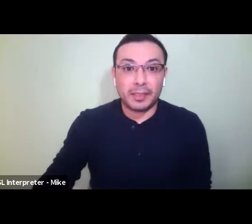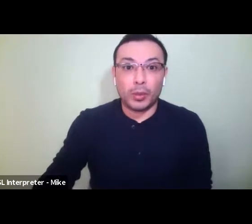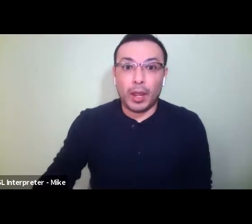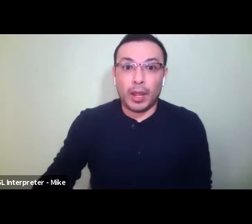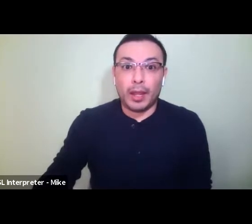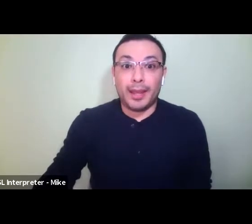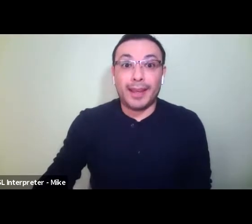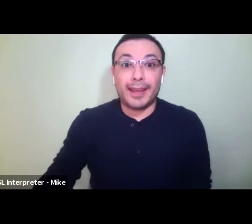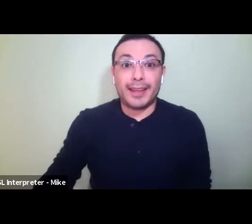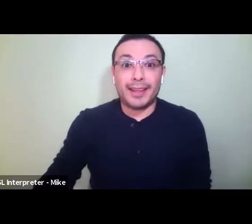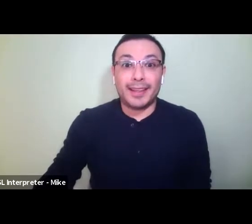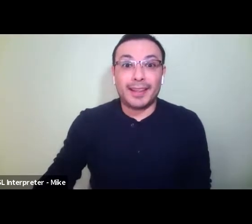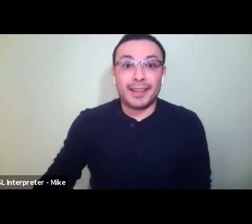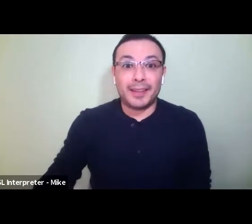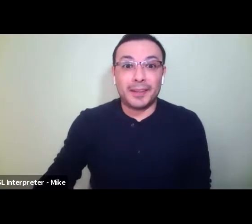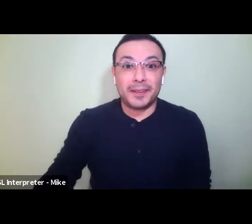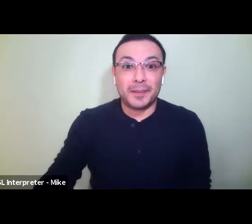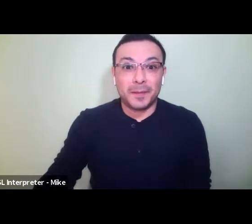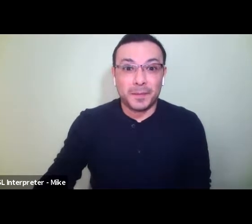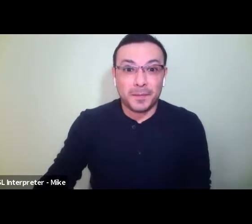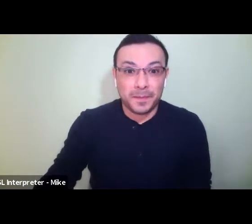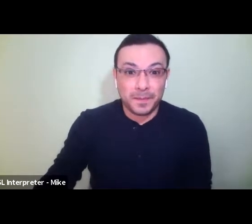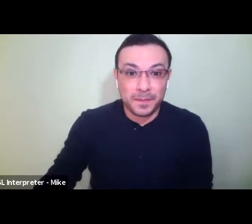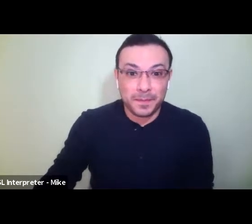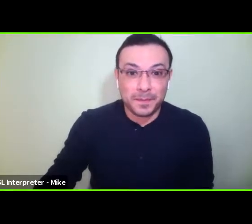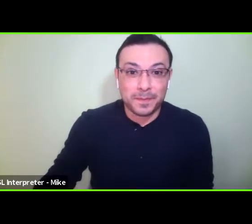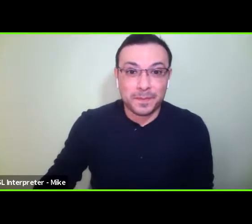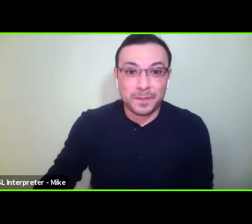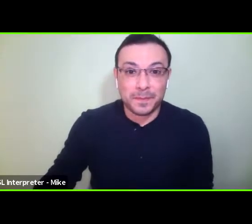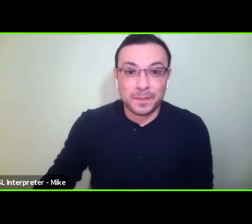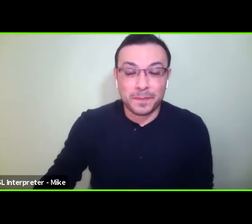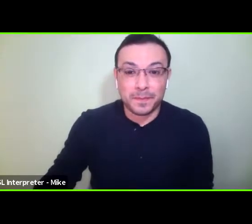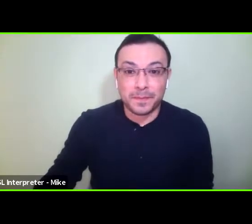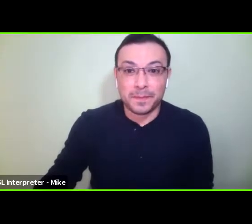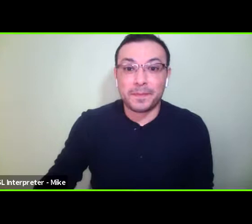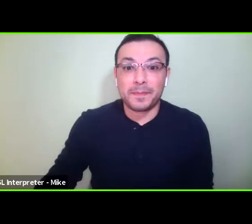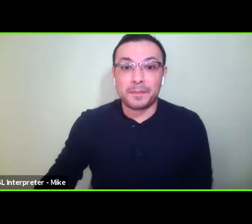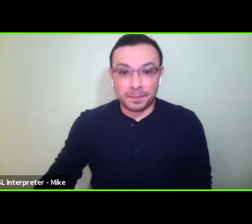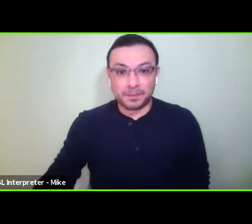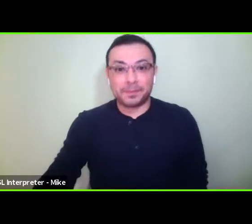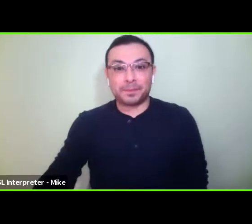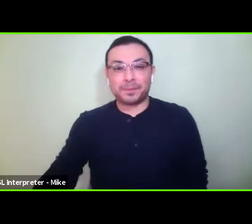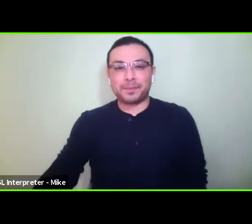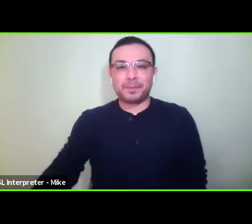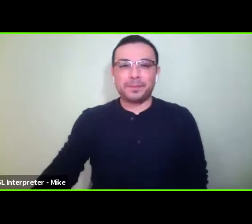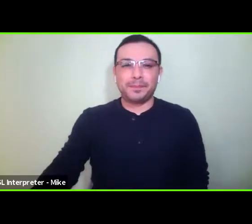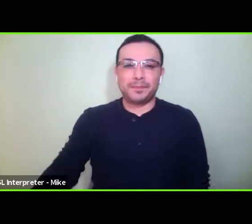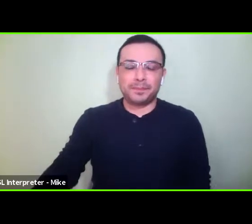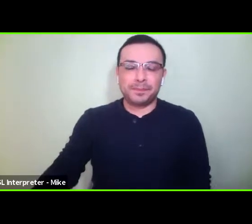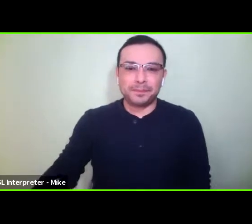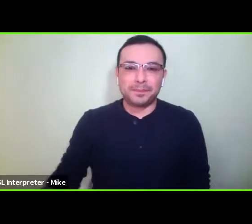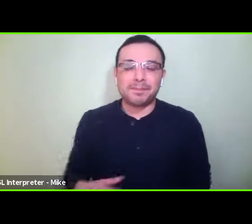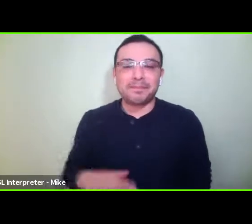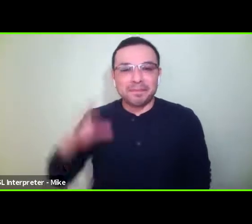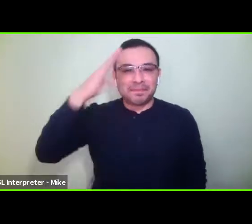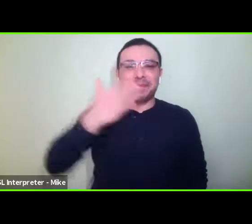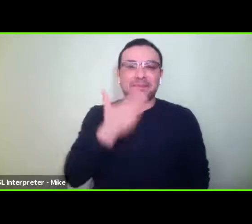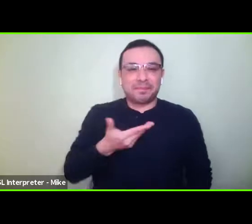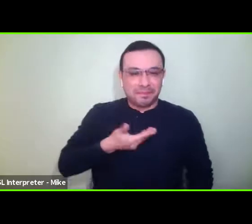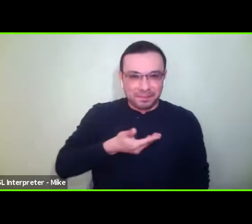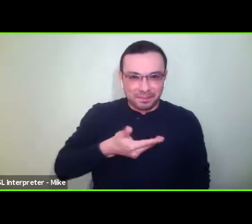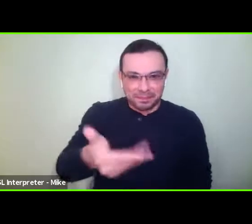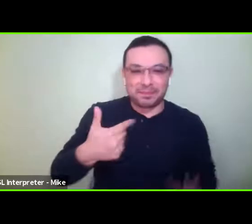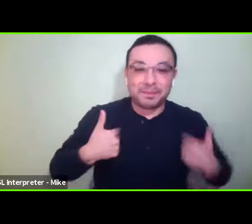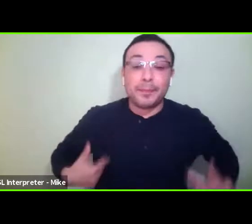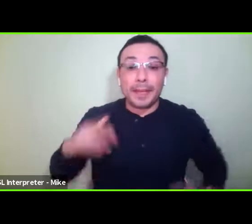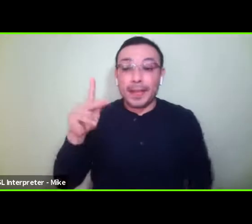here. So today I'd like to talk about what I see as the Crips dilemma, whether we cure ourselves or hack